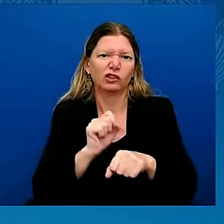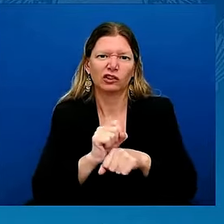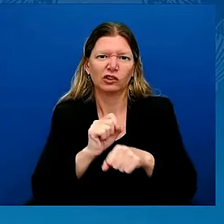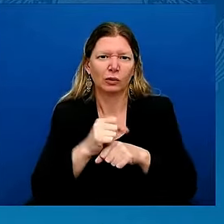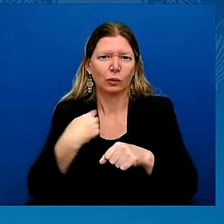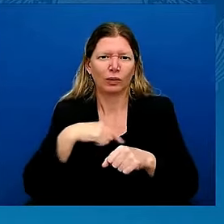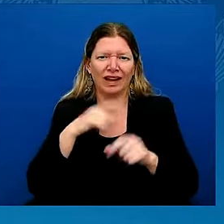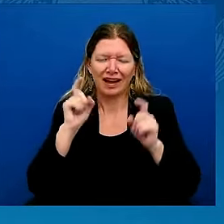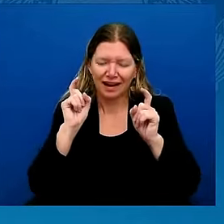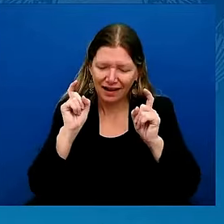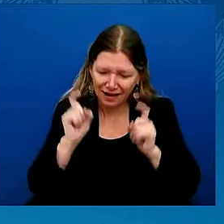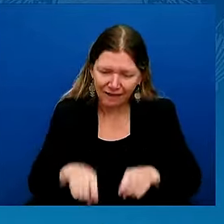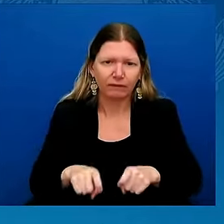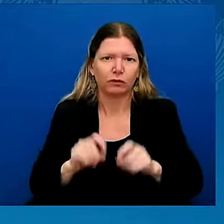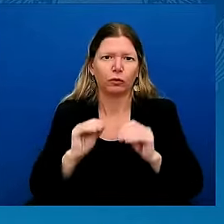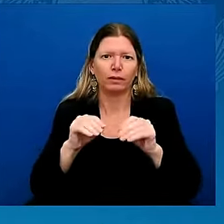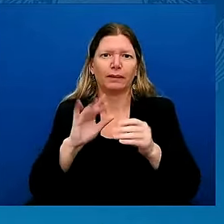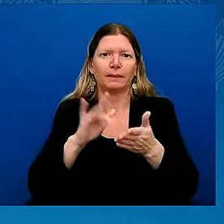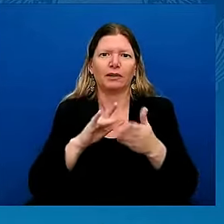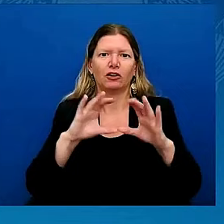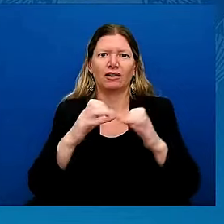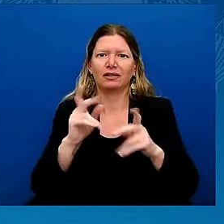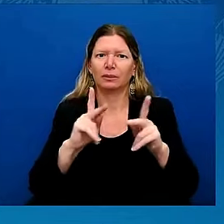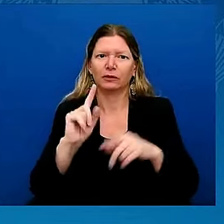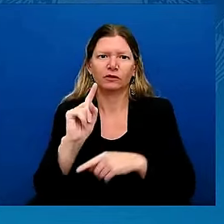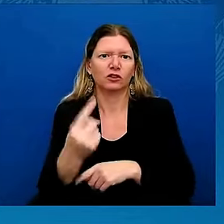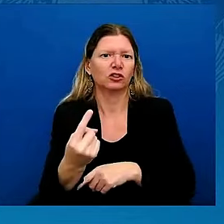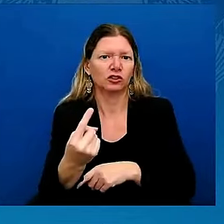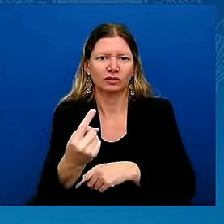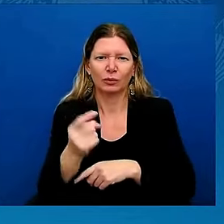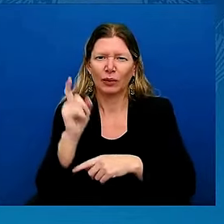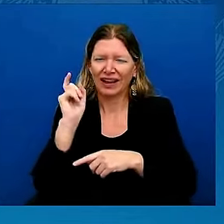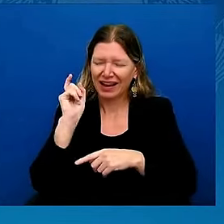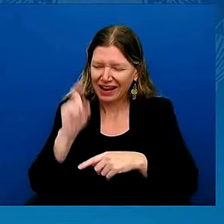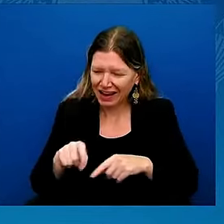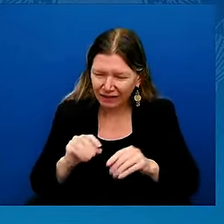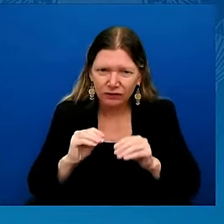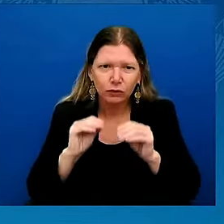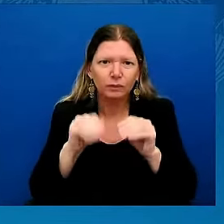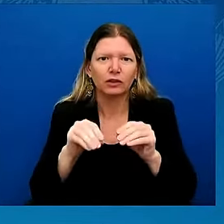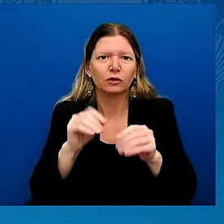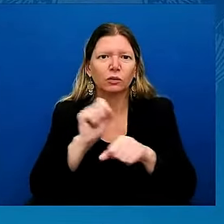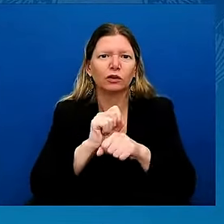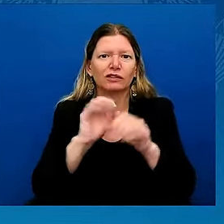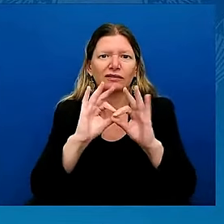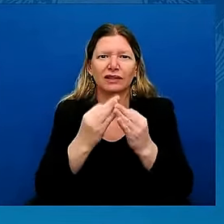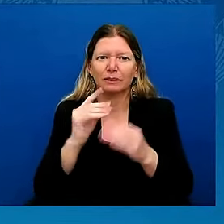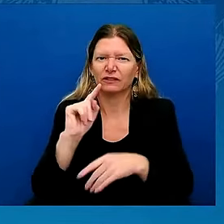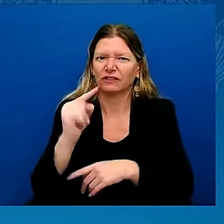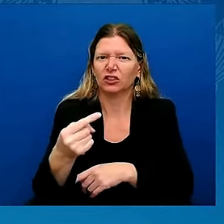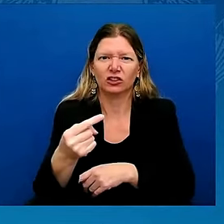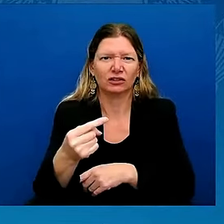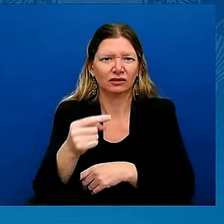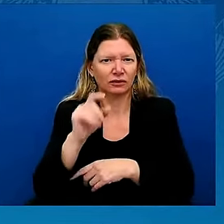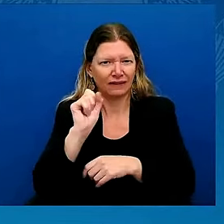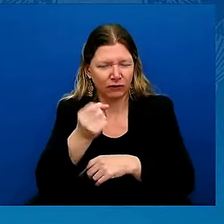their ambitions deserve to be invested in, and it will benefit everyone.